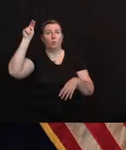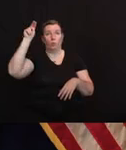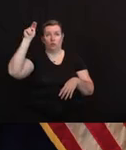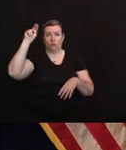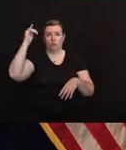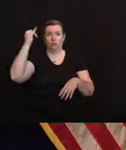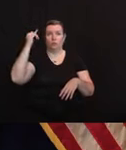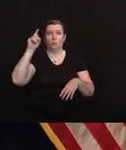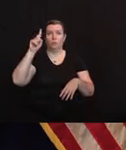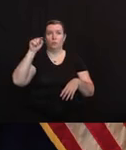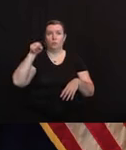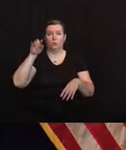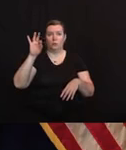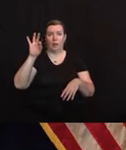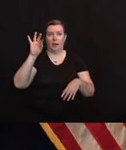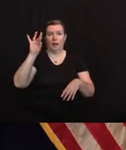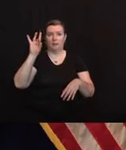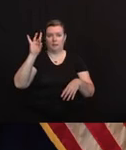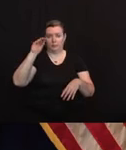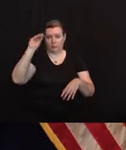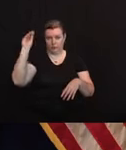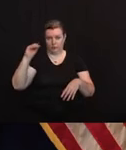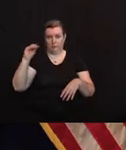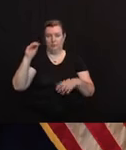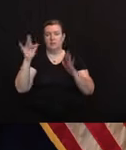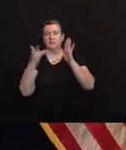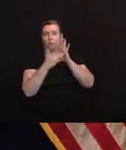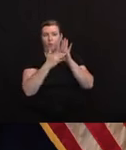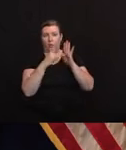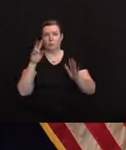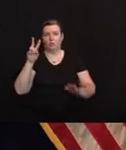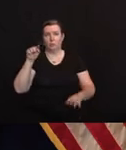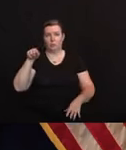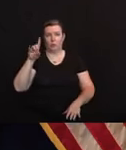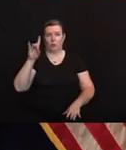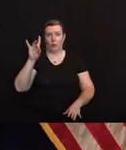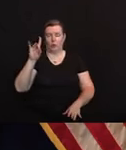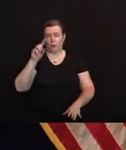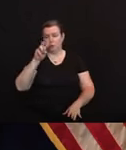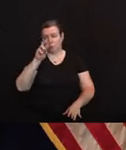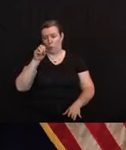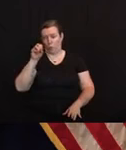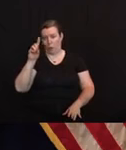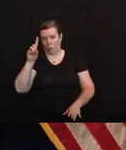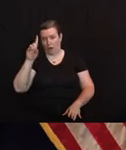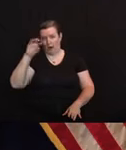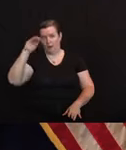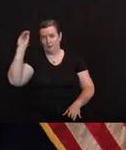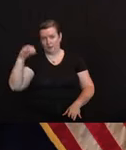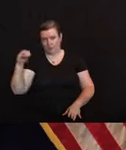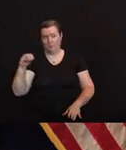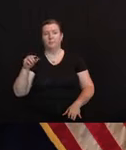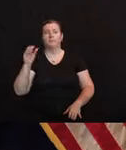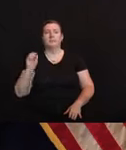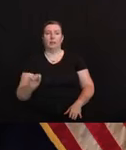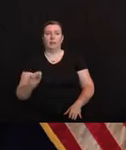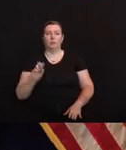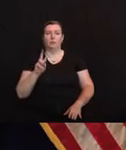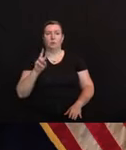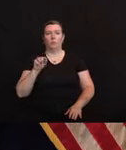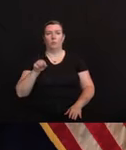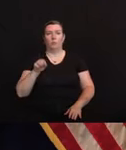reports 1.98%, central 2.01%, and the southern part of the state